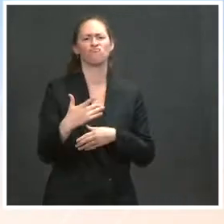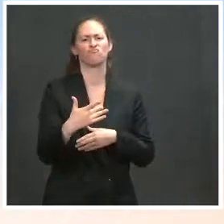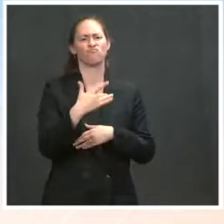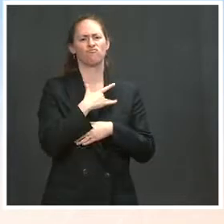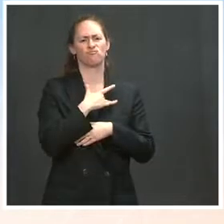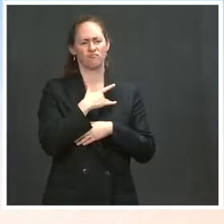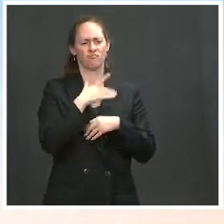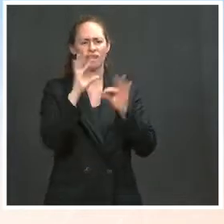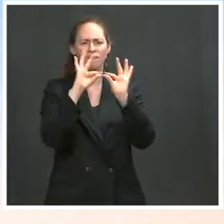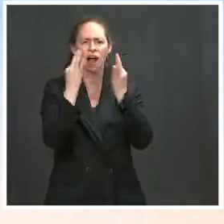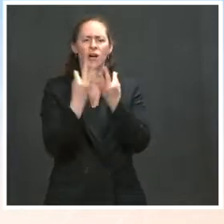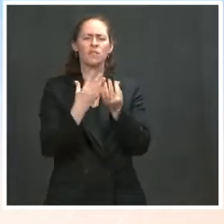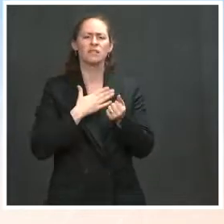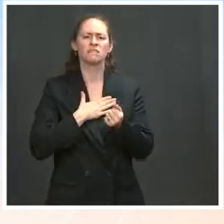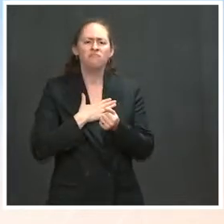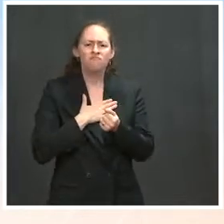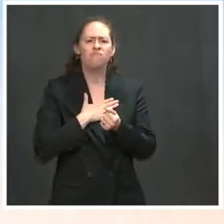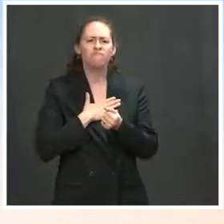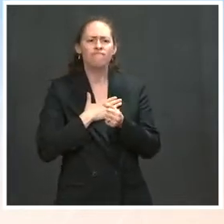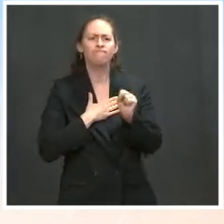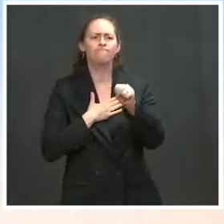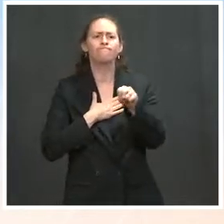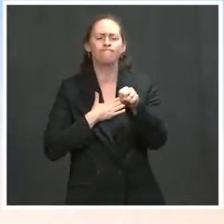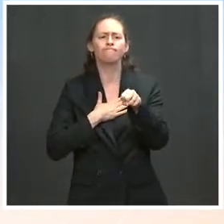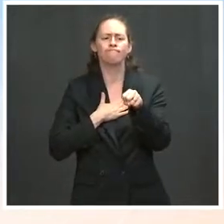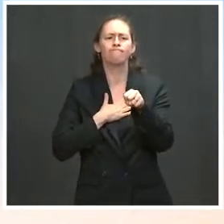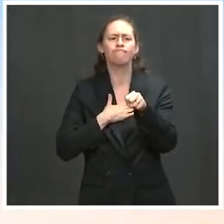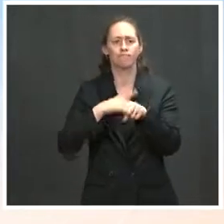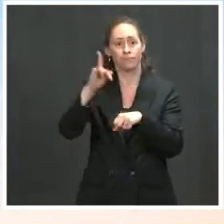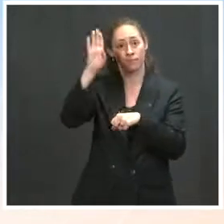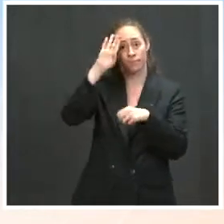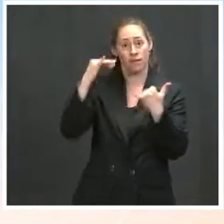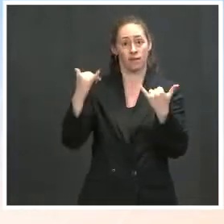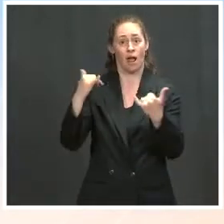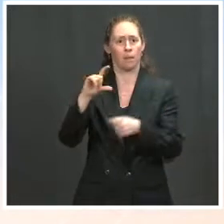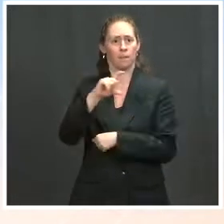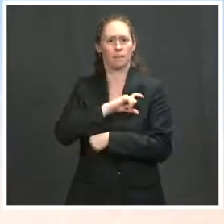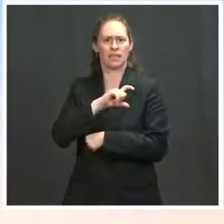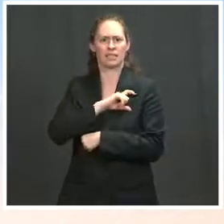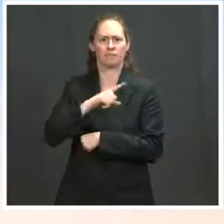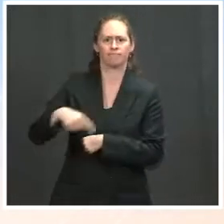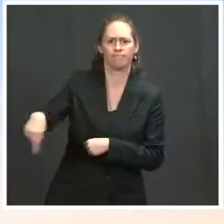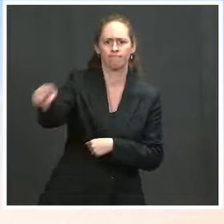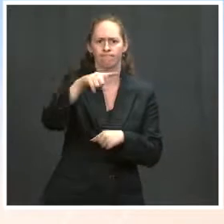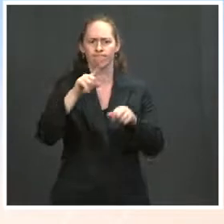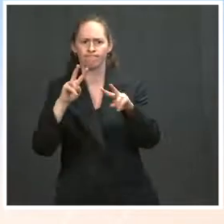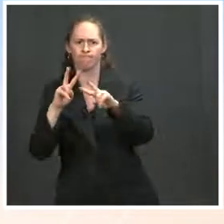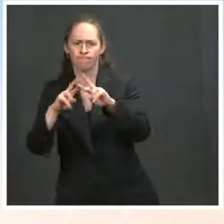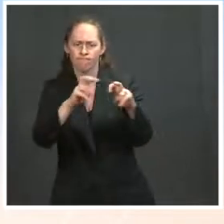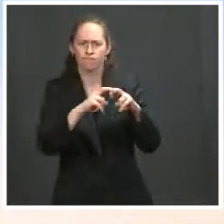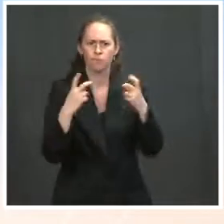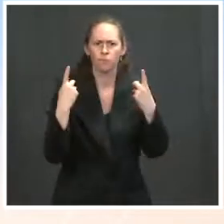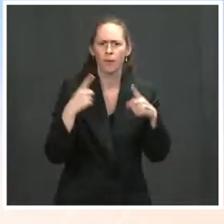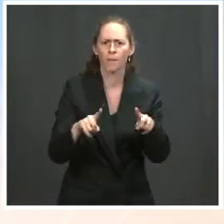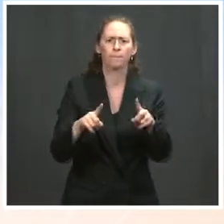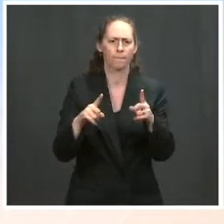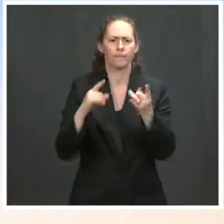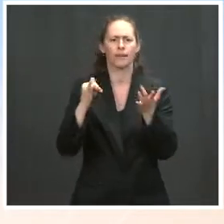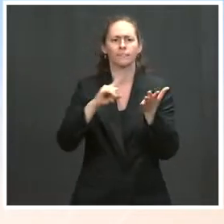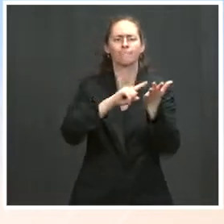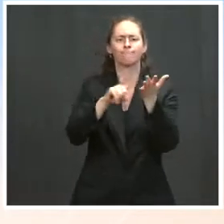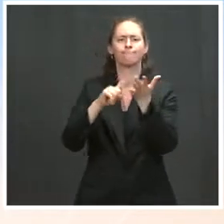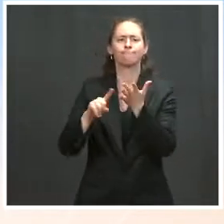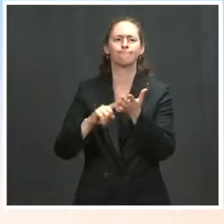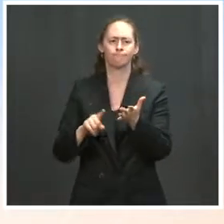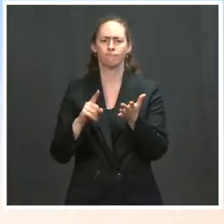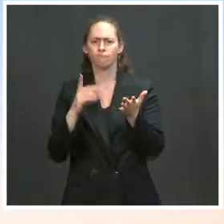local officials have addressed this publicly, and there is an ongoing investigation, as we all know. We will continue to stay in close contact